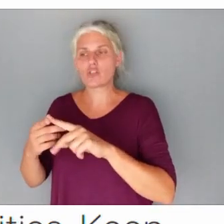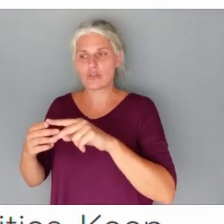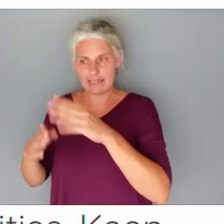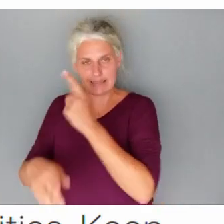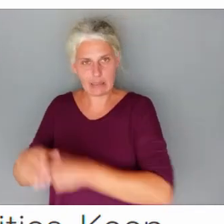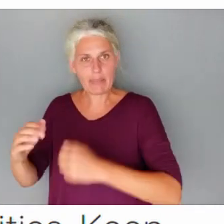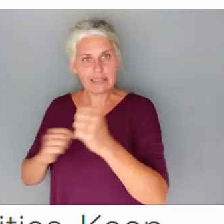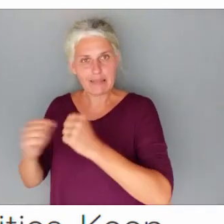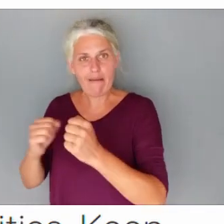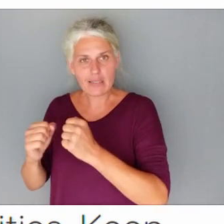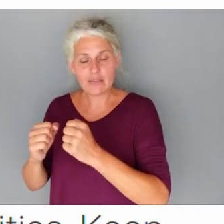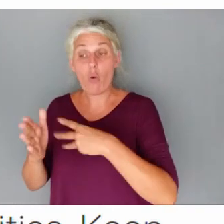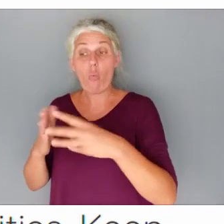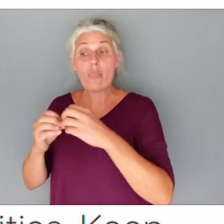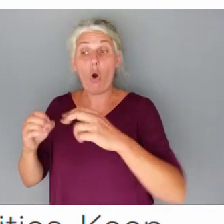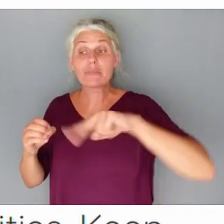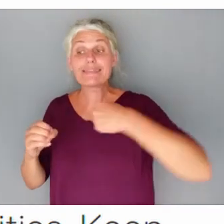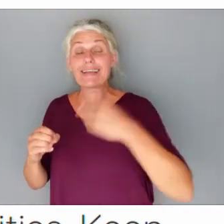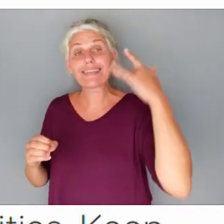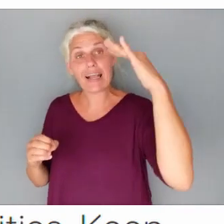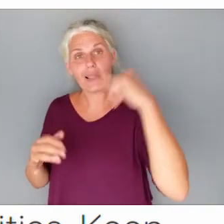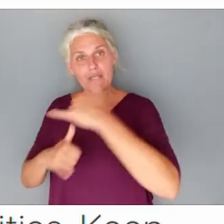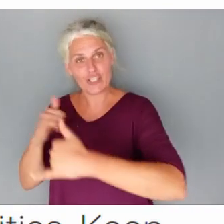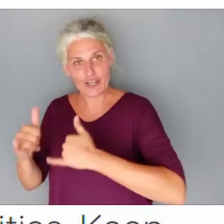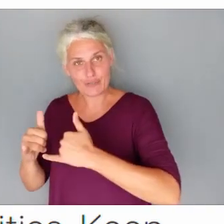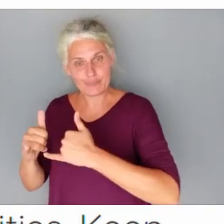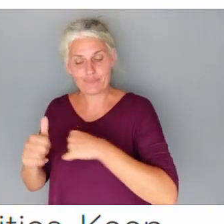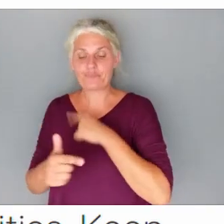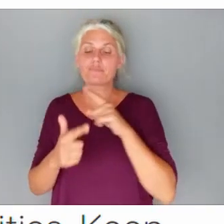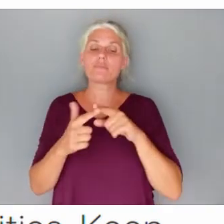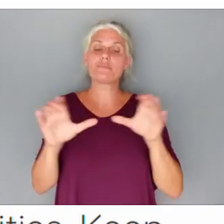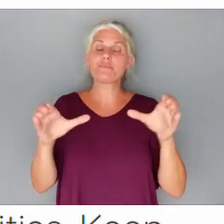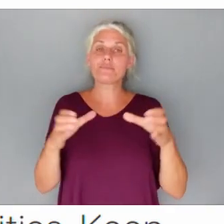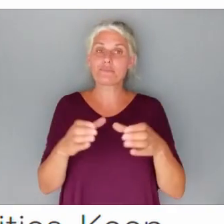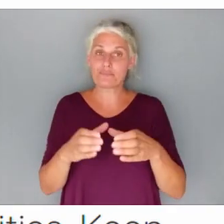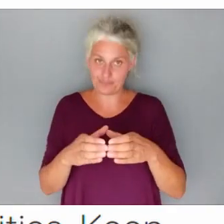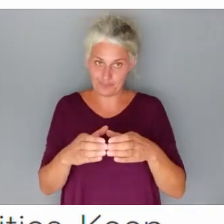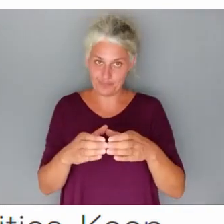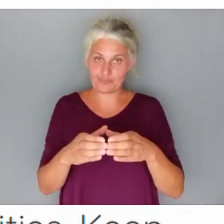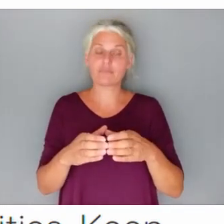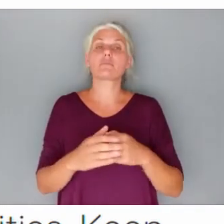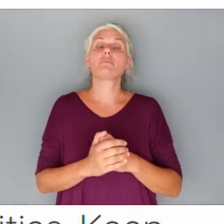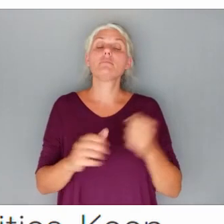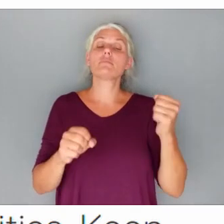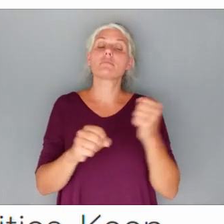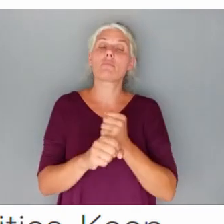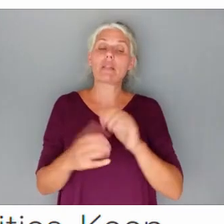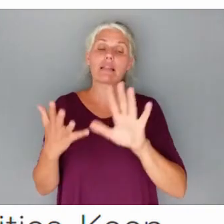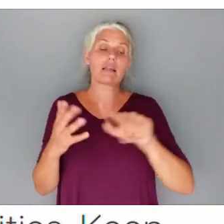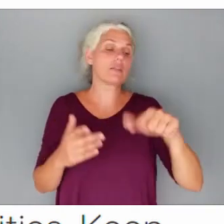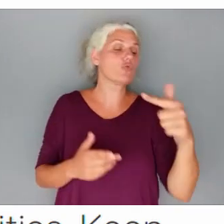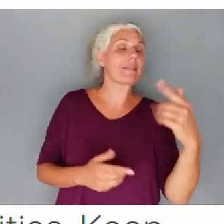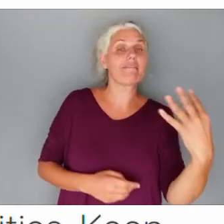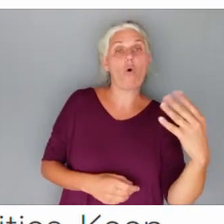24, which shows that they have made some efforts to be inclusive to students with disabilities, but there is a lot of room for improvement. The third category